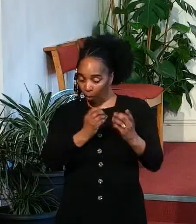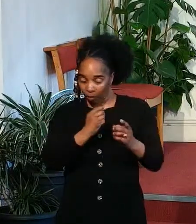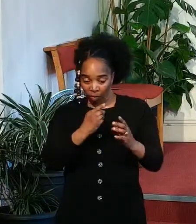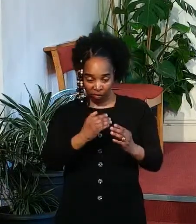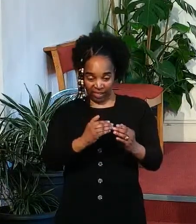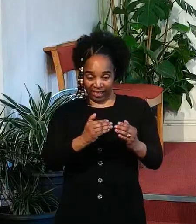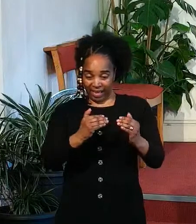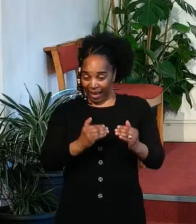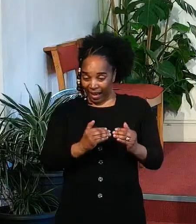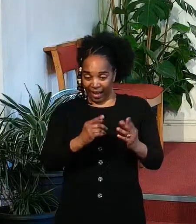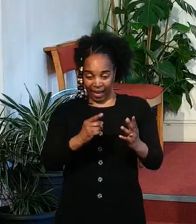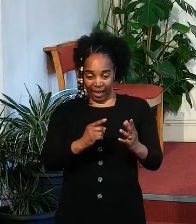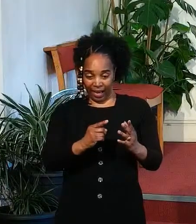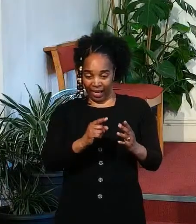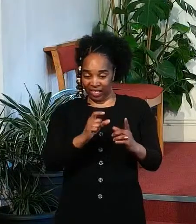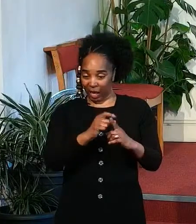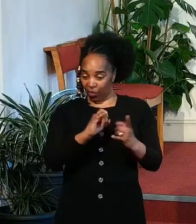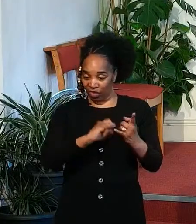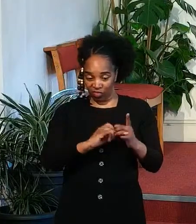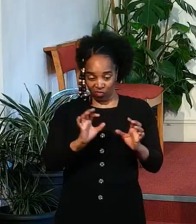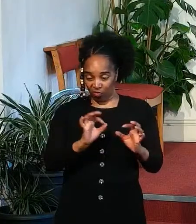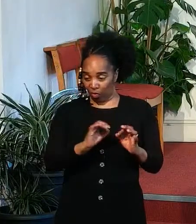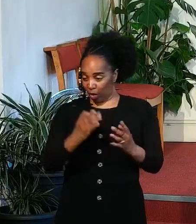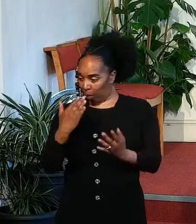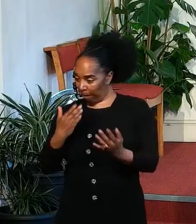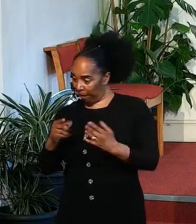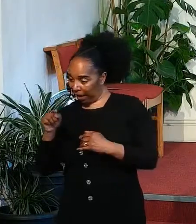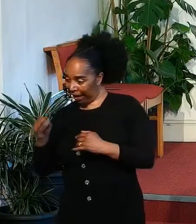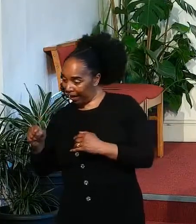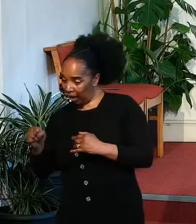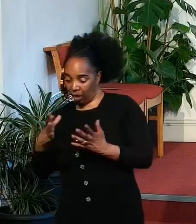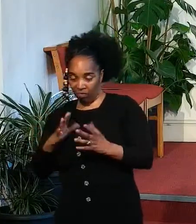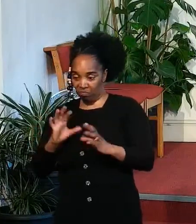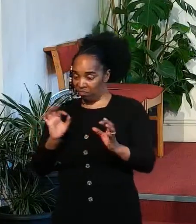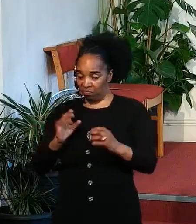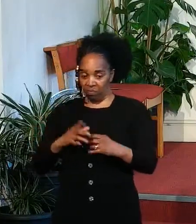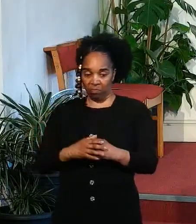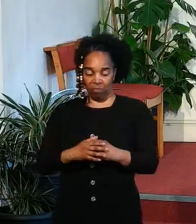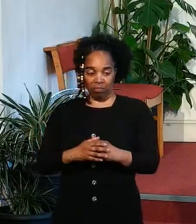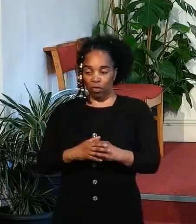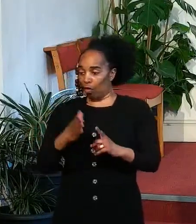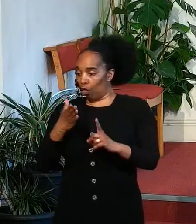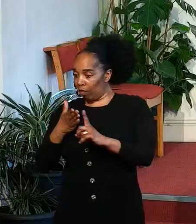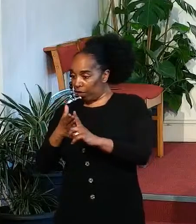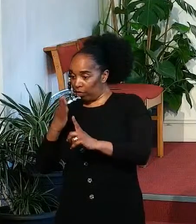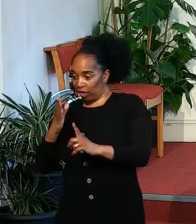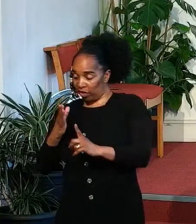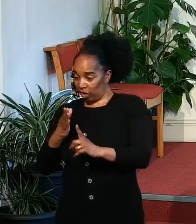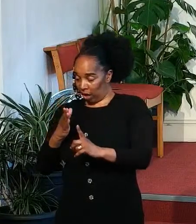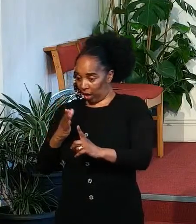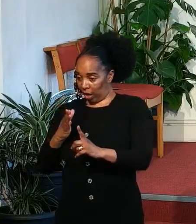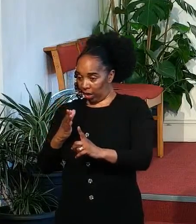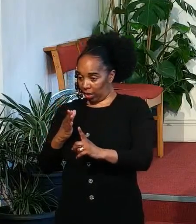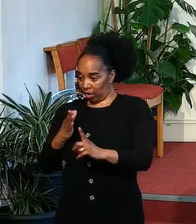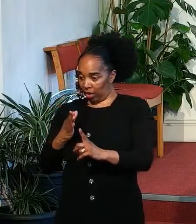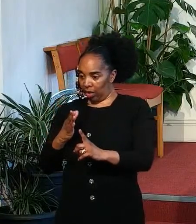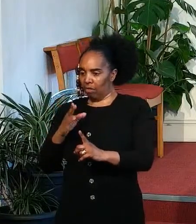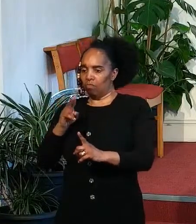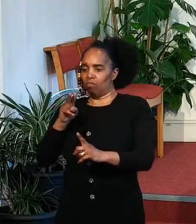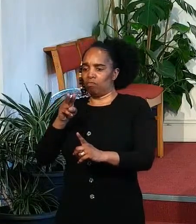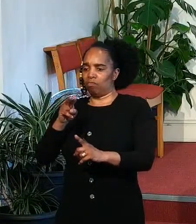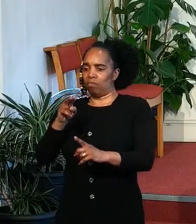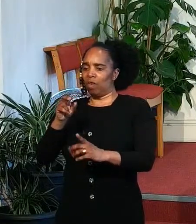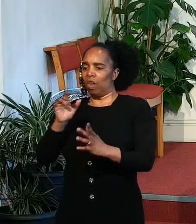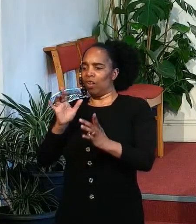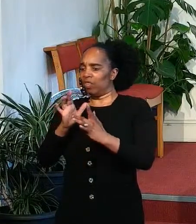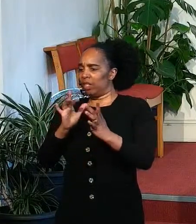these. What was possible then was the physical sort of recognition. So if you look at Jesus' time